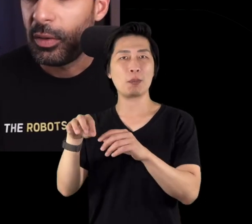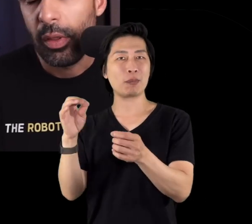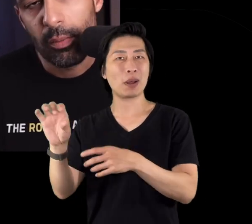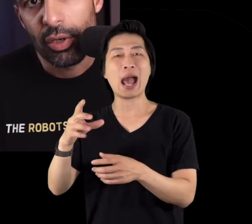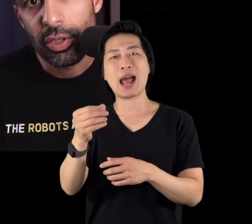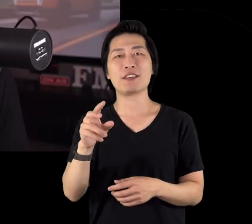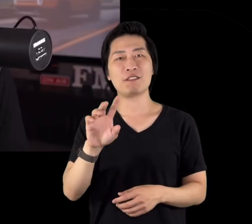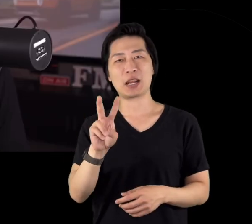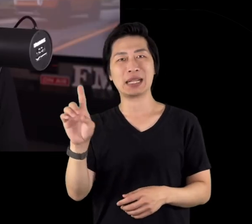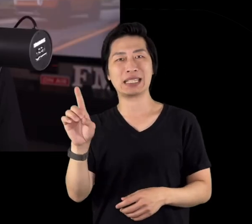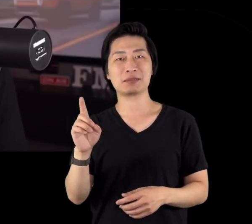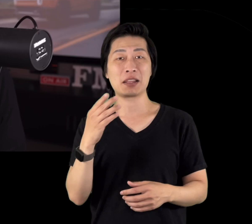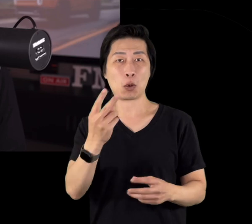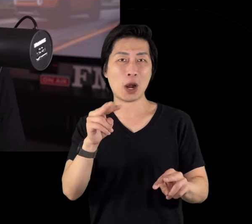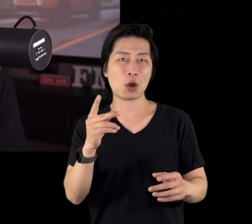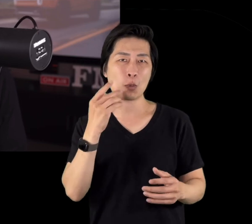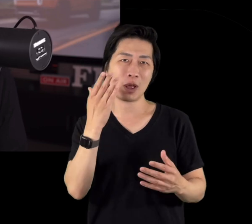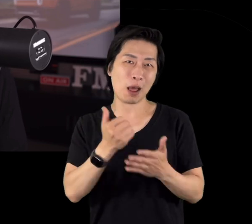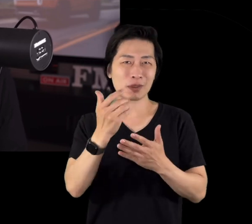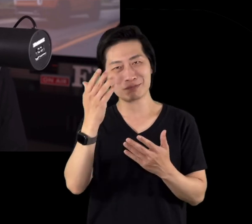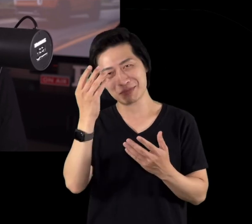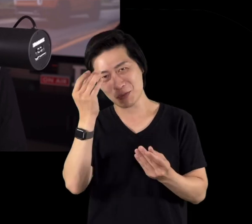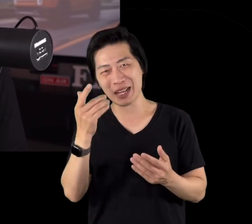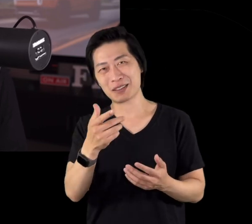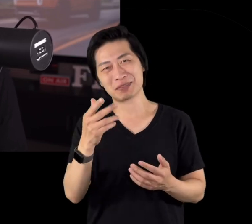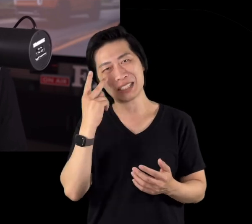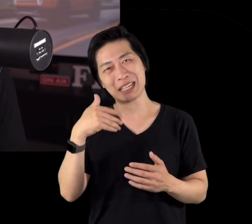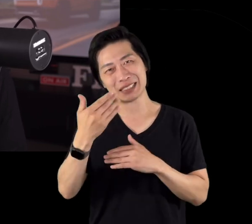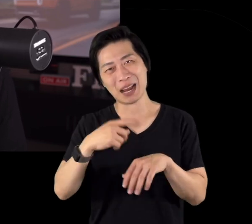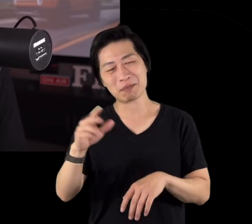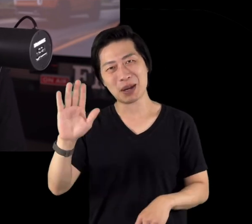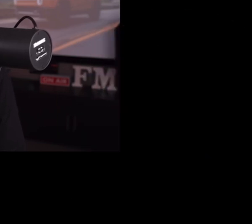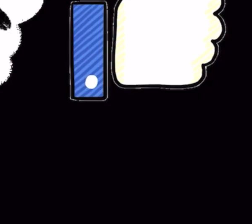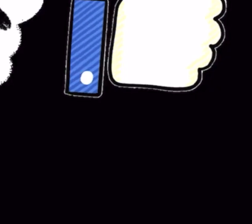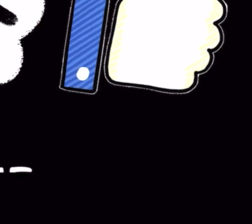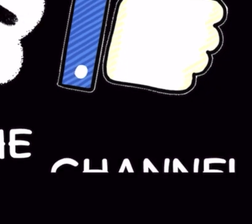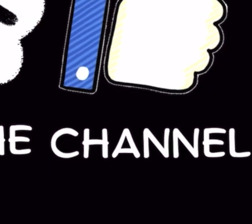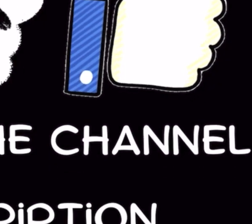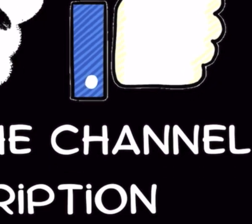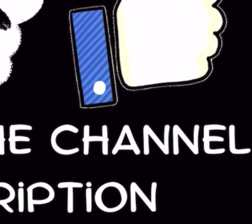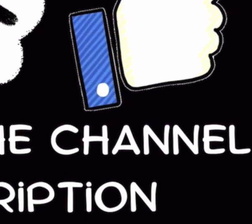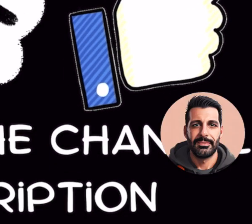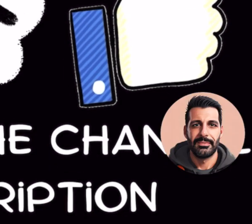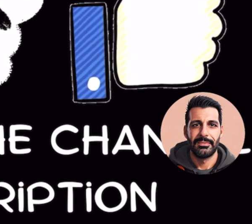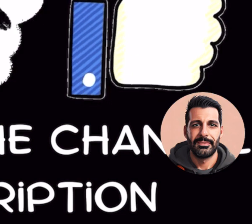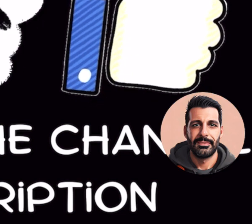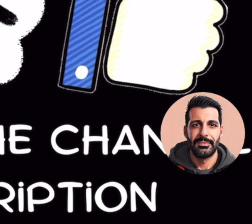vitamin D with your purchase. Thank you so much for watching. I hope this was informative and helpful, and we'll see you on the next one. Take it easy, everybody. Bye-bye.